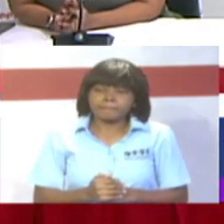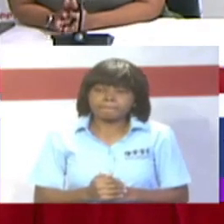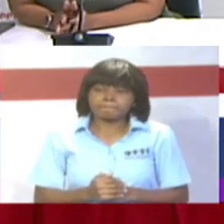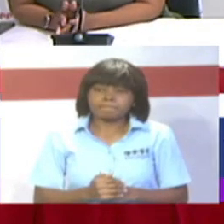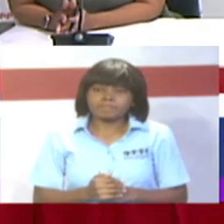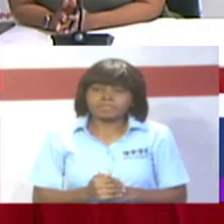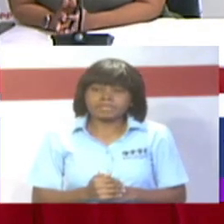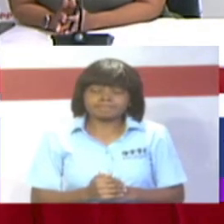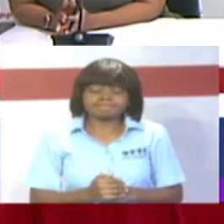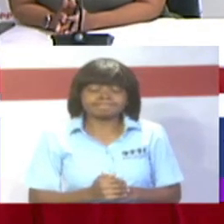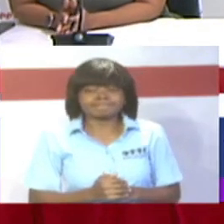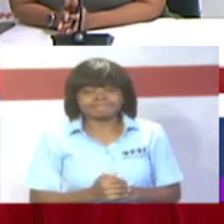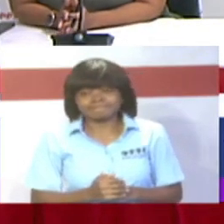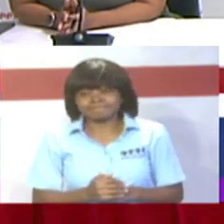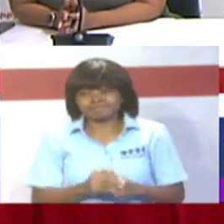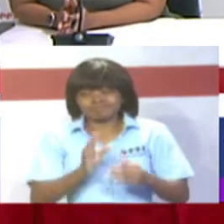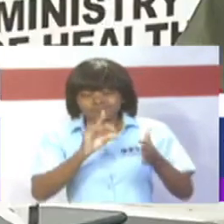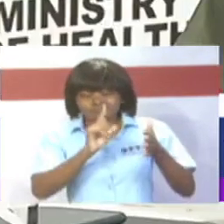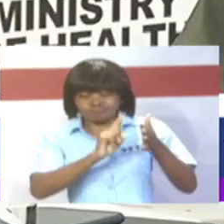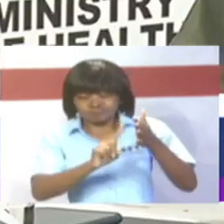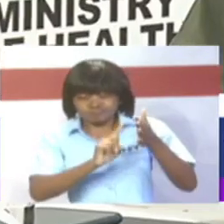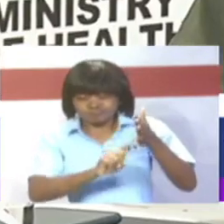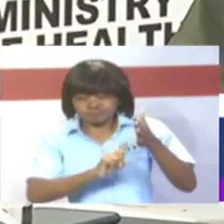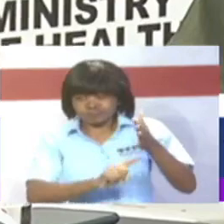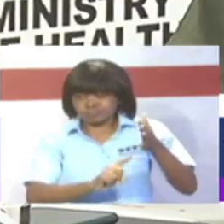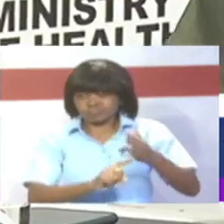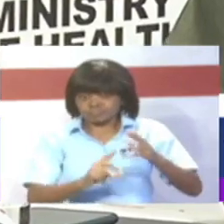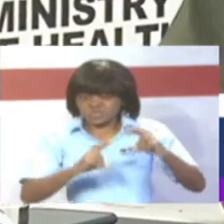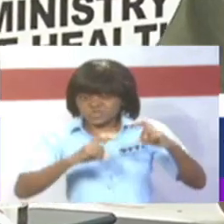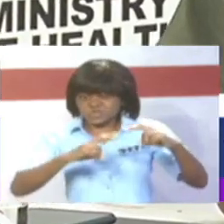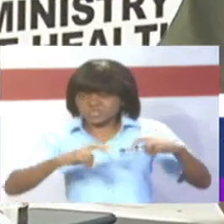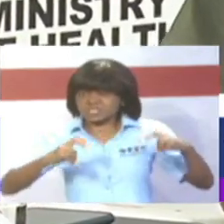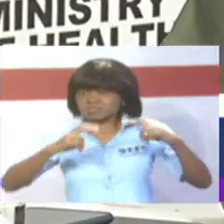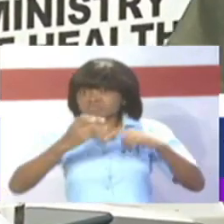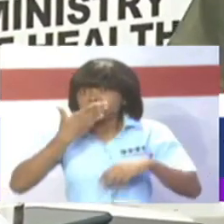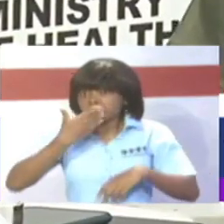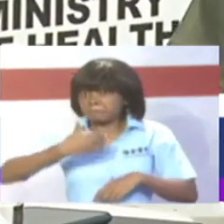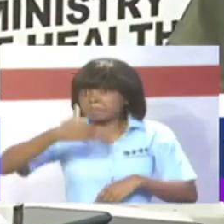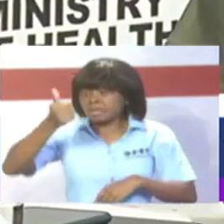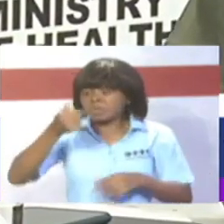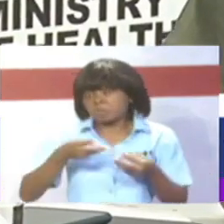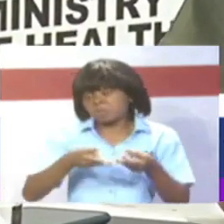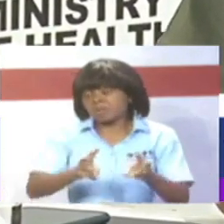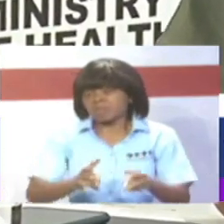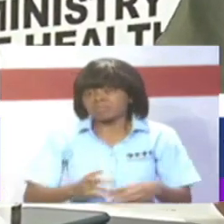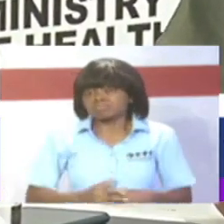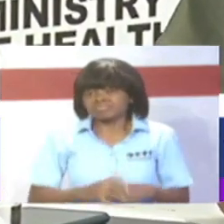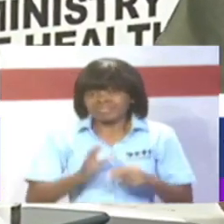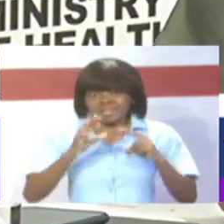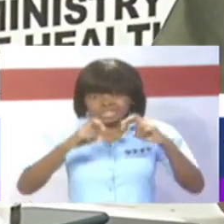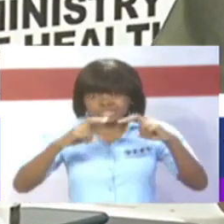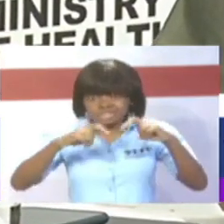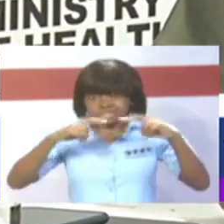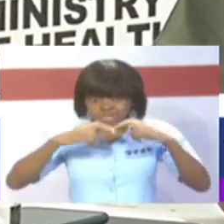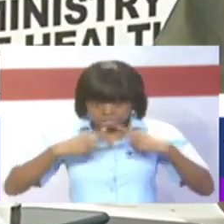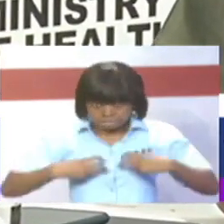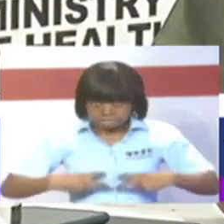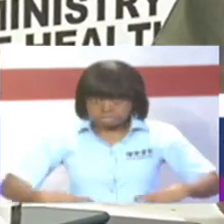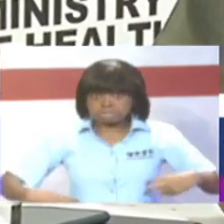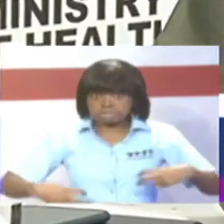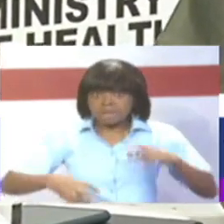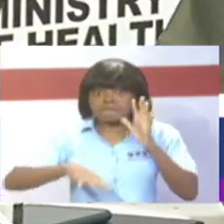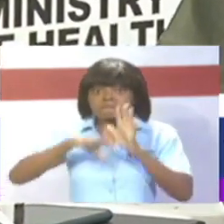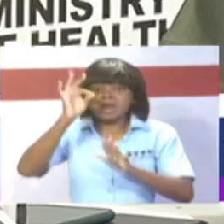Screening is definitely the best way because we have early detection, so that means we'll get it in an earlier stage, and therefore your